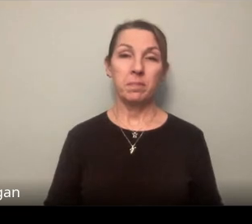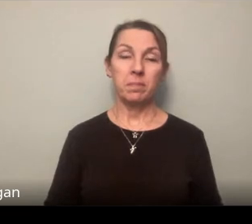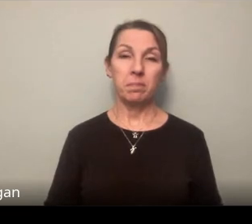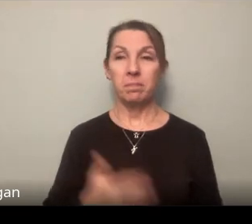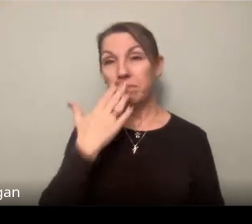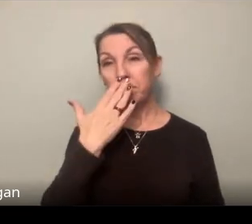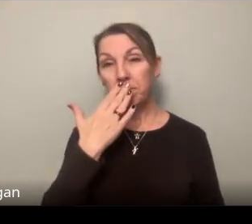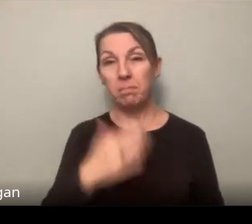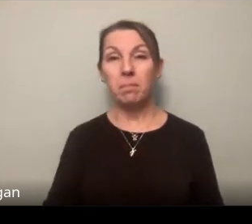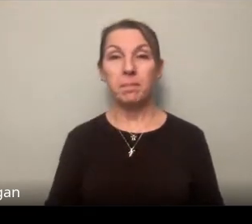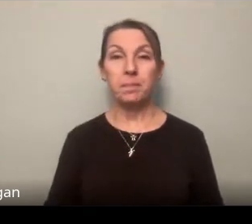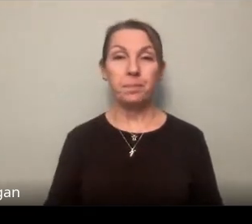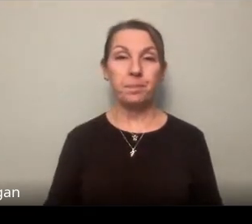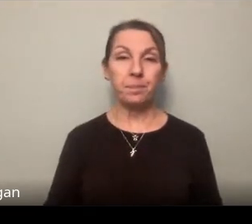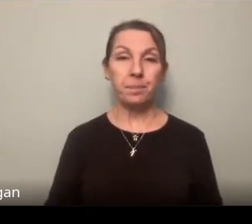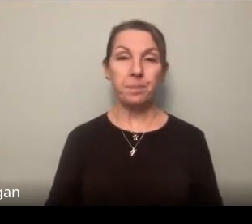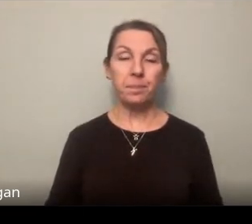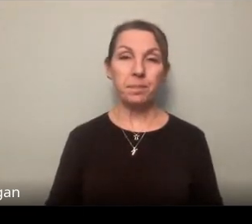Thank you.